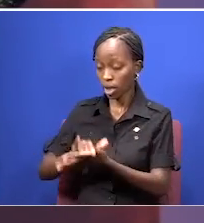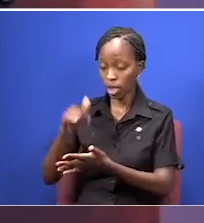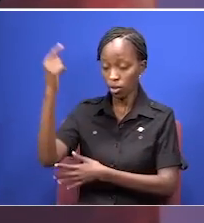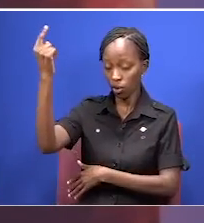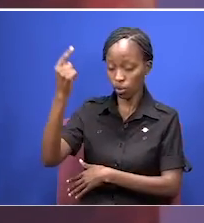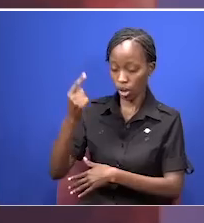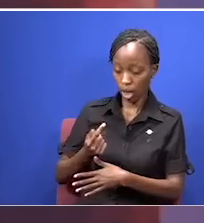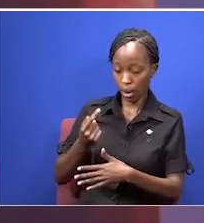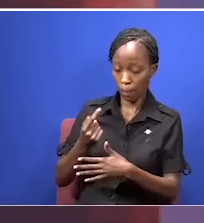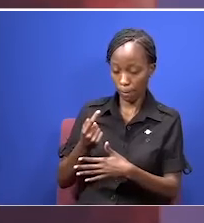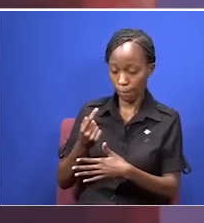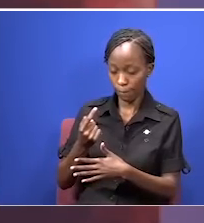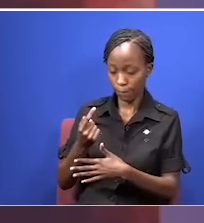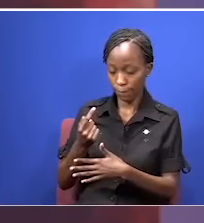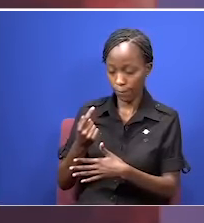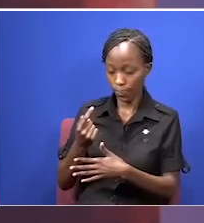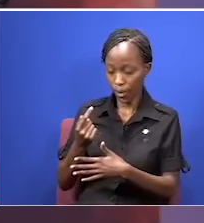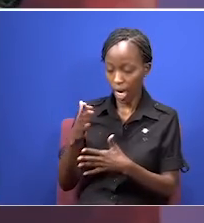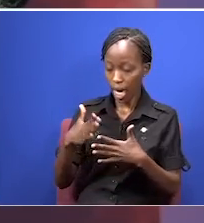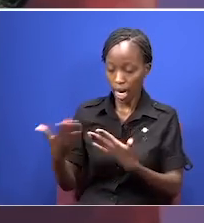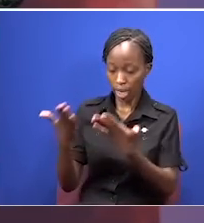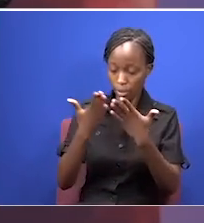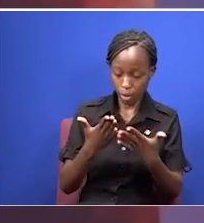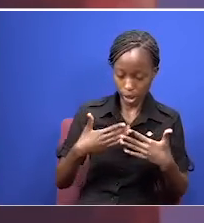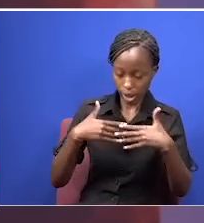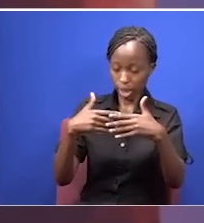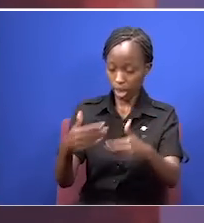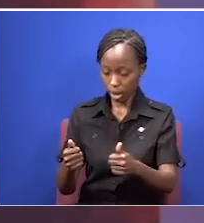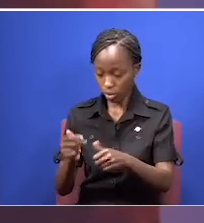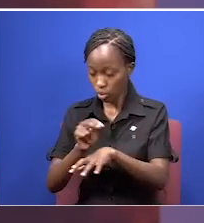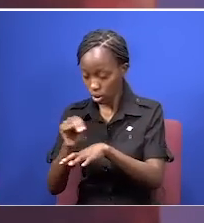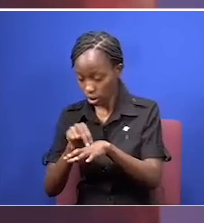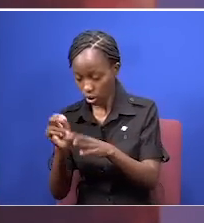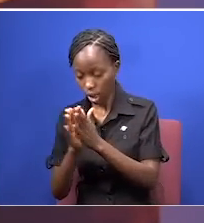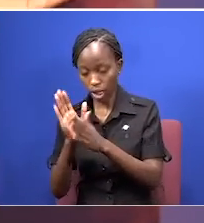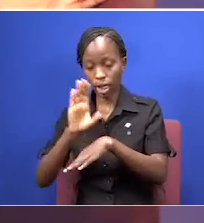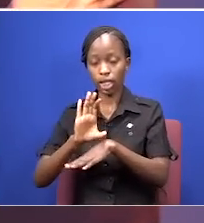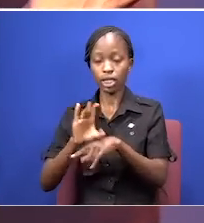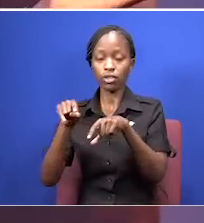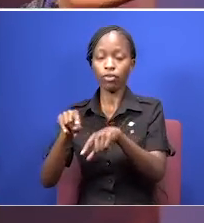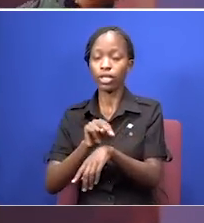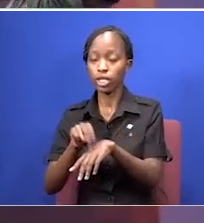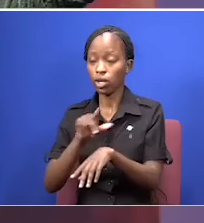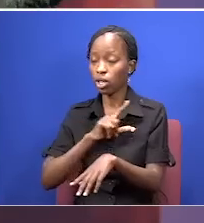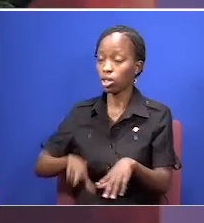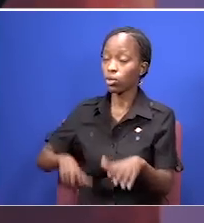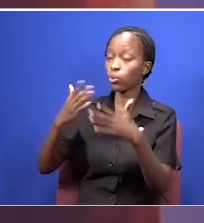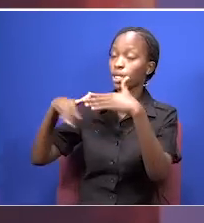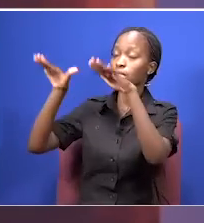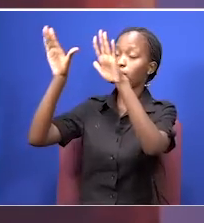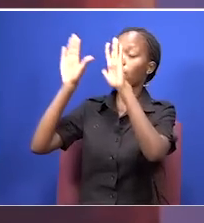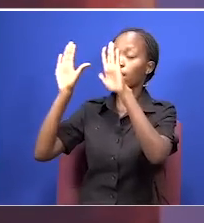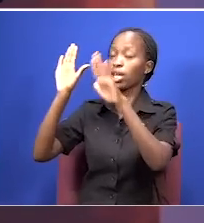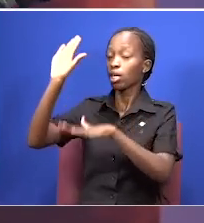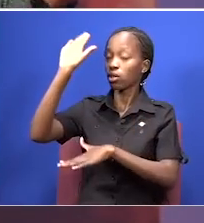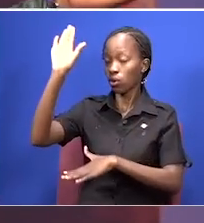revival to the church father come and bring healing to the nation and the church of this nation oh god father we surrender god